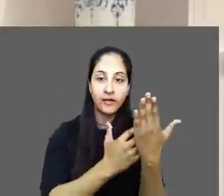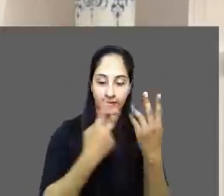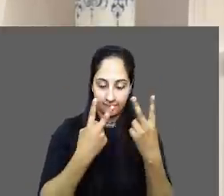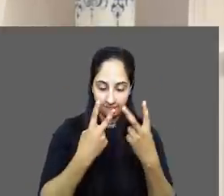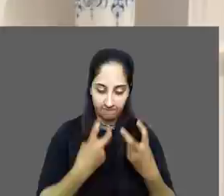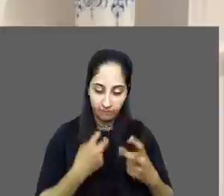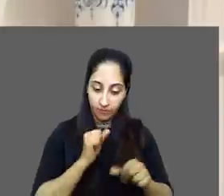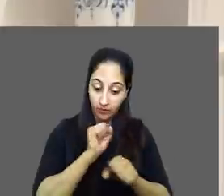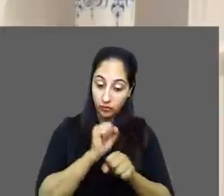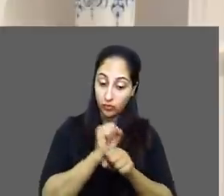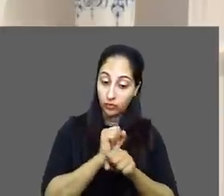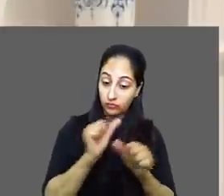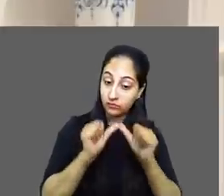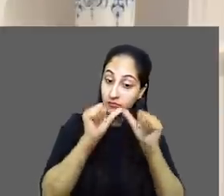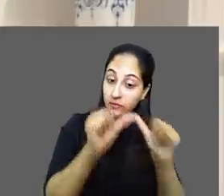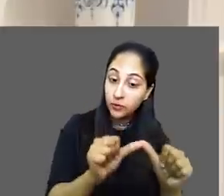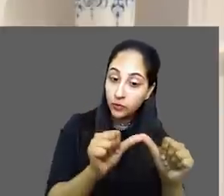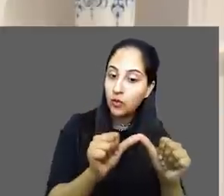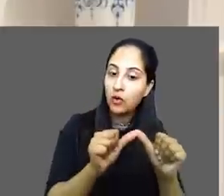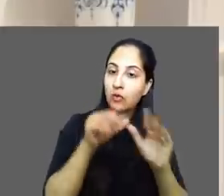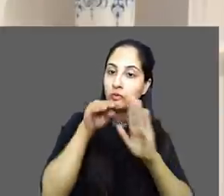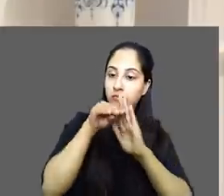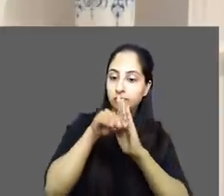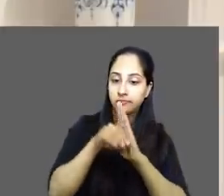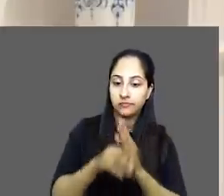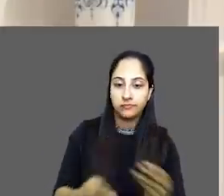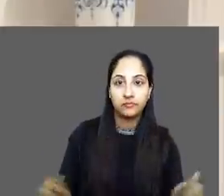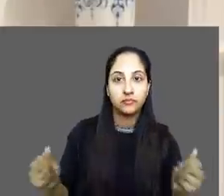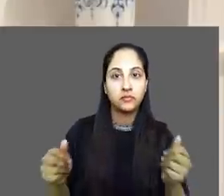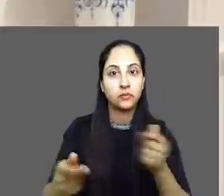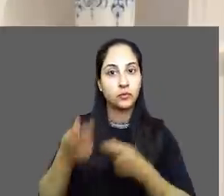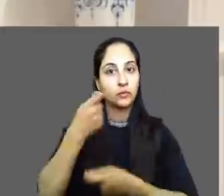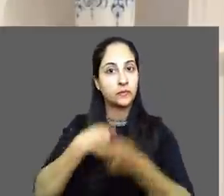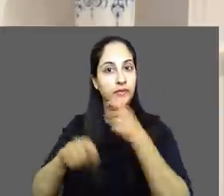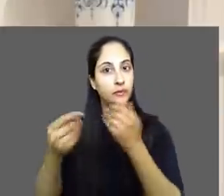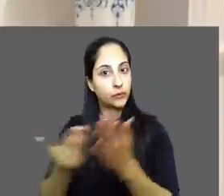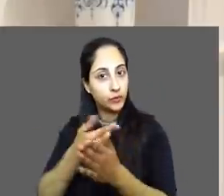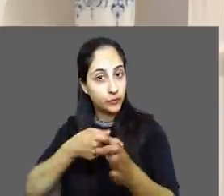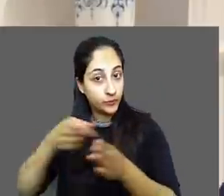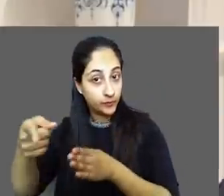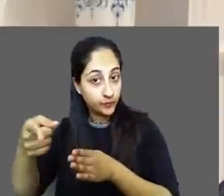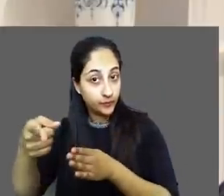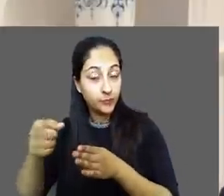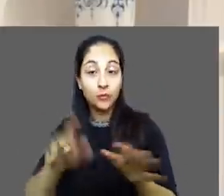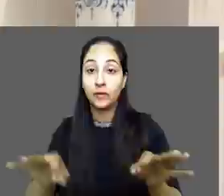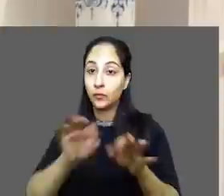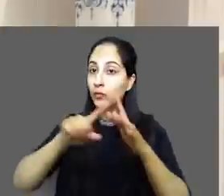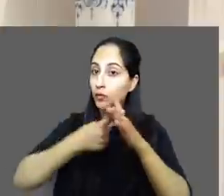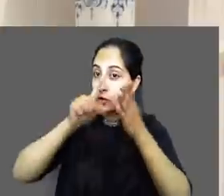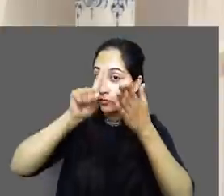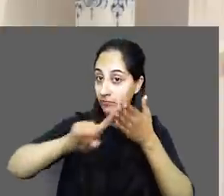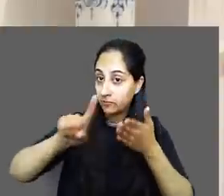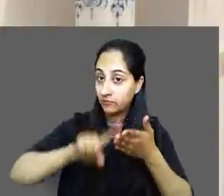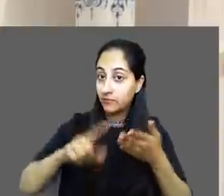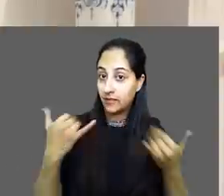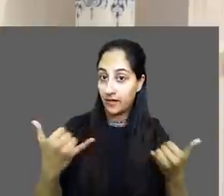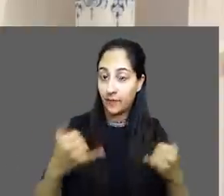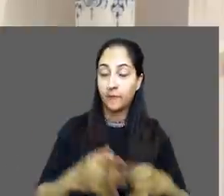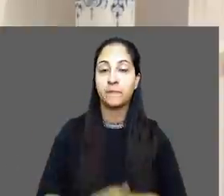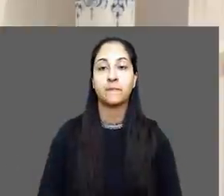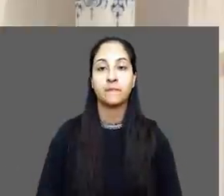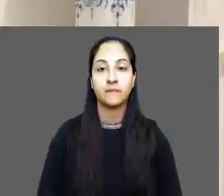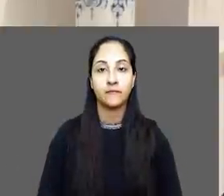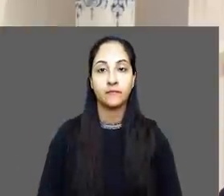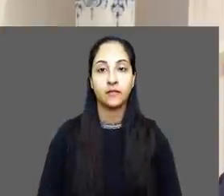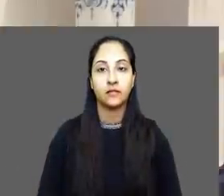individual futures. But if we look at specific trends that I think the community as a whole needs to be aware